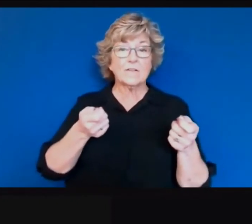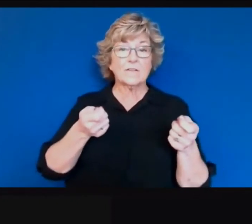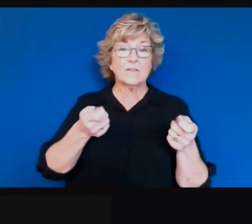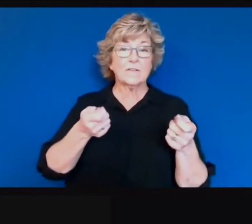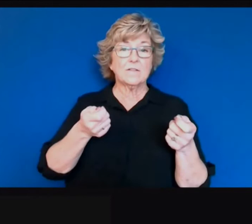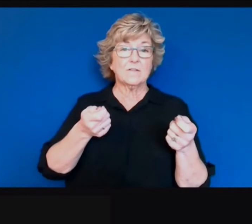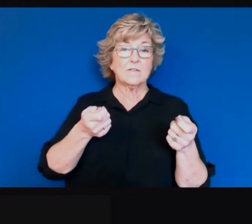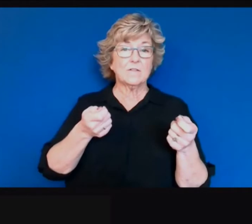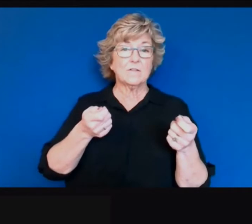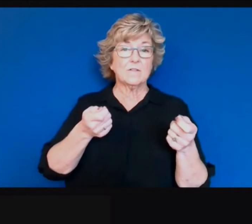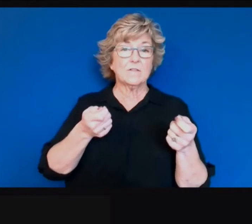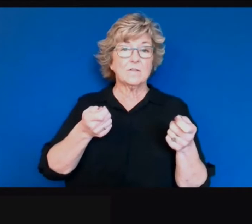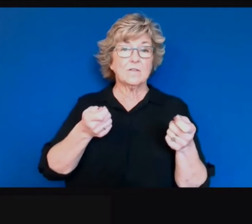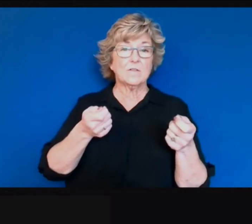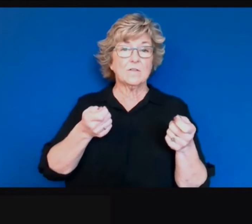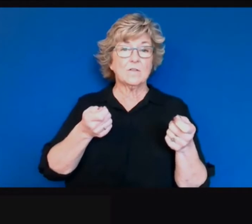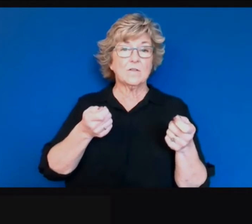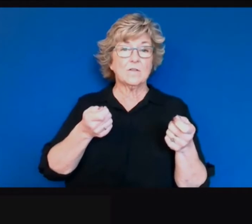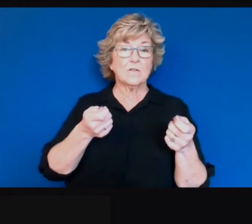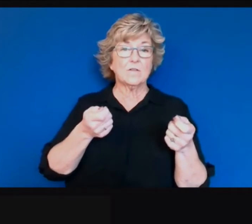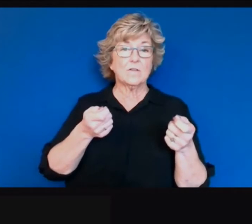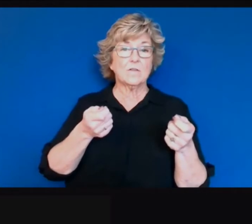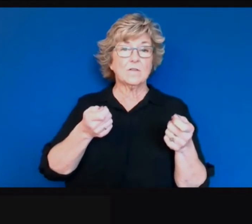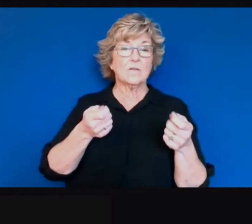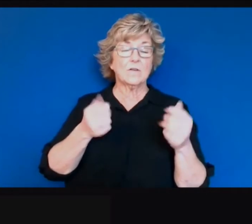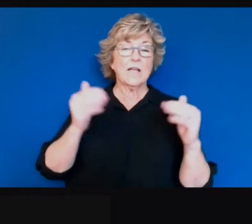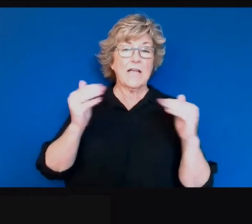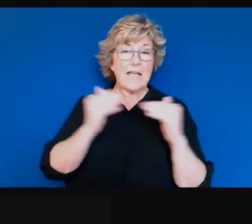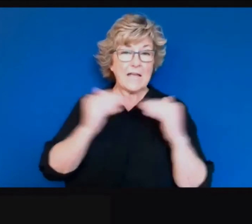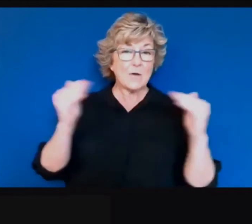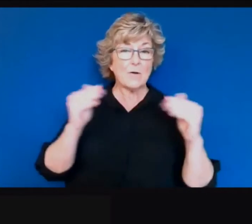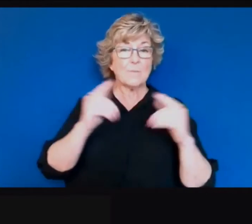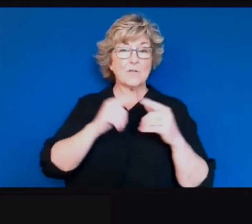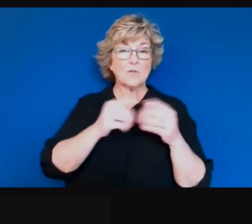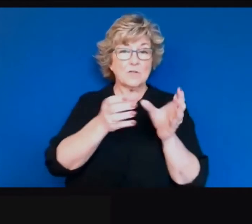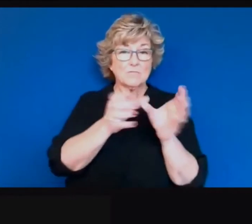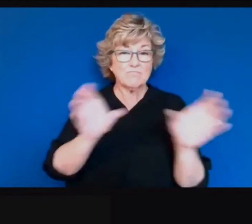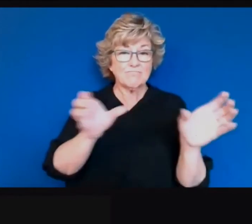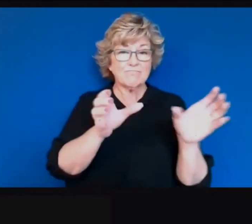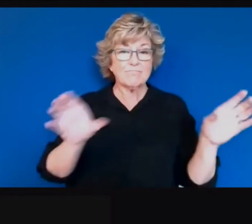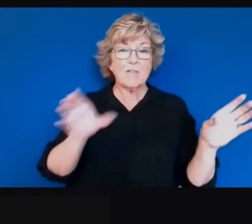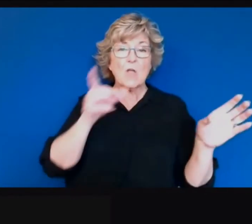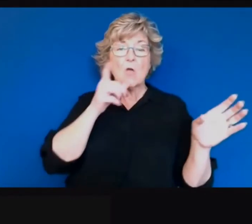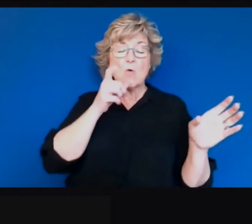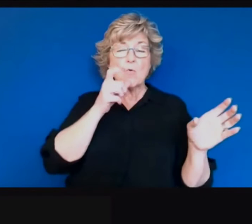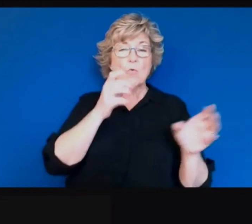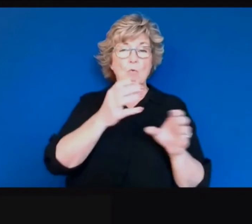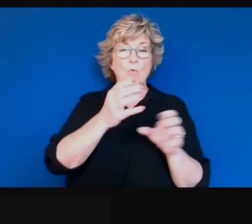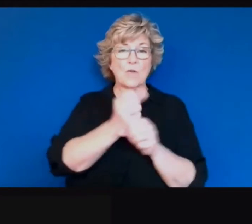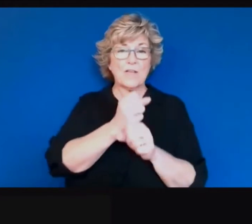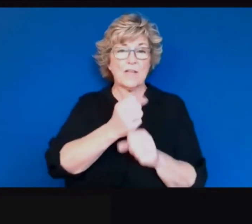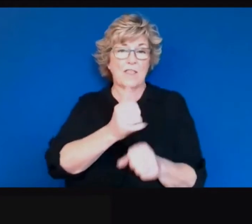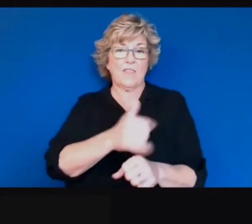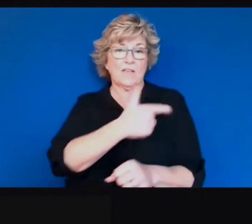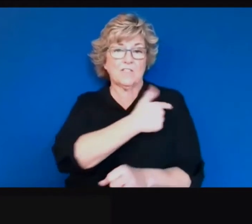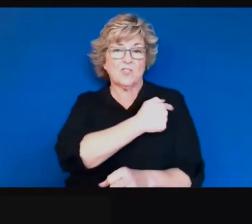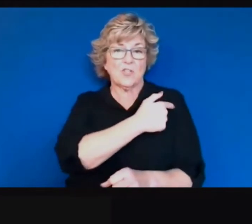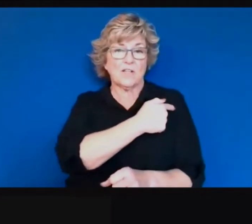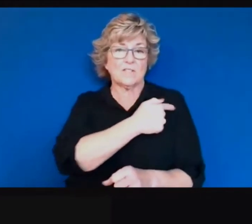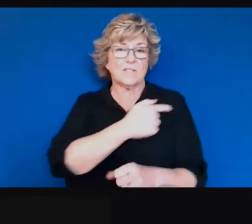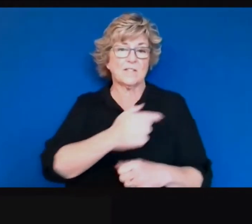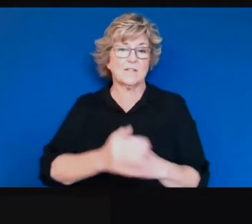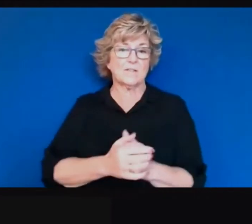testing when it came to equitable allocation standards statewide for who can get